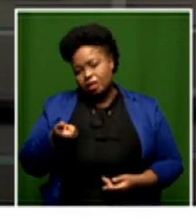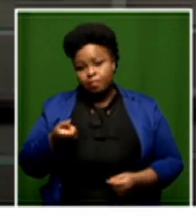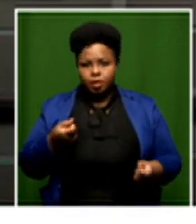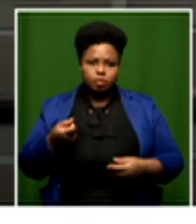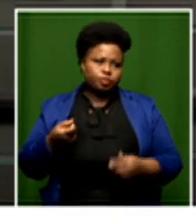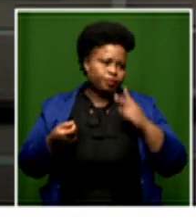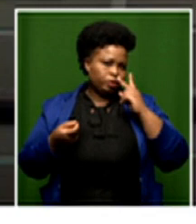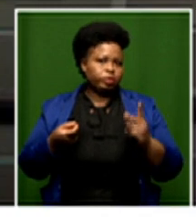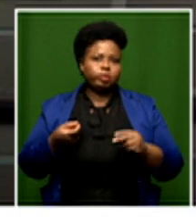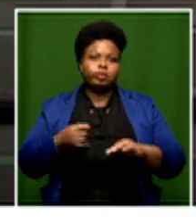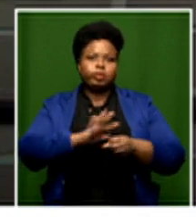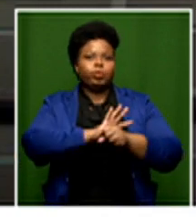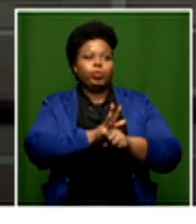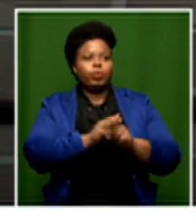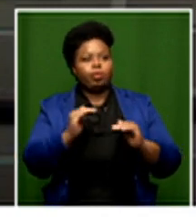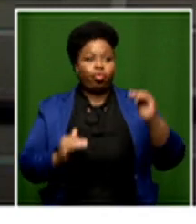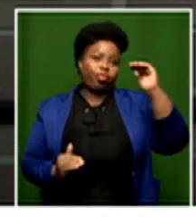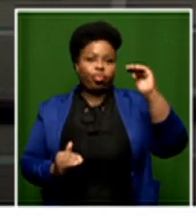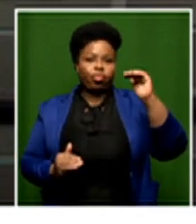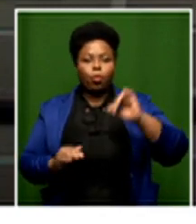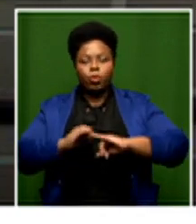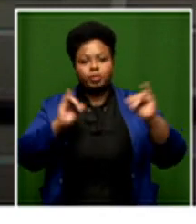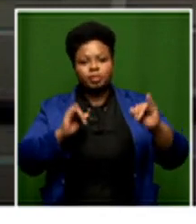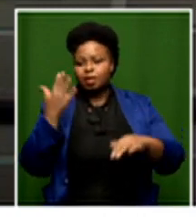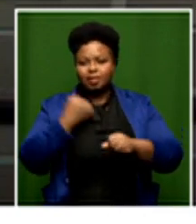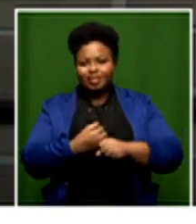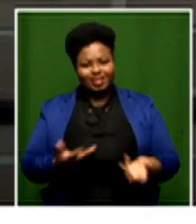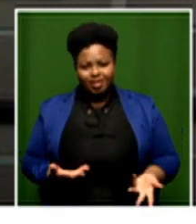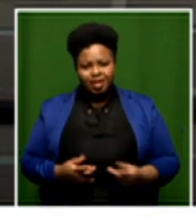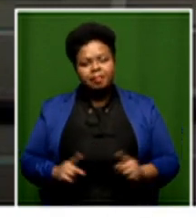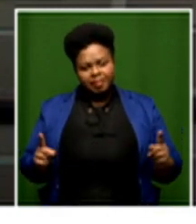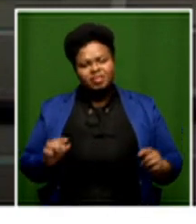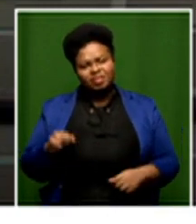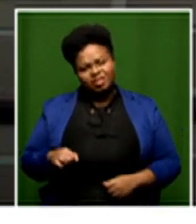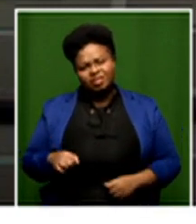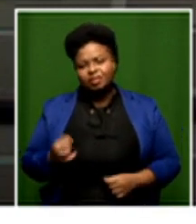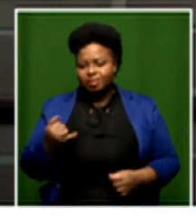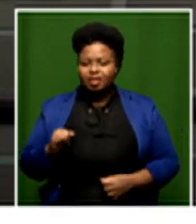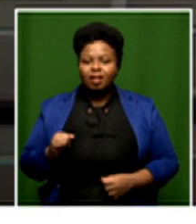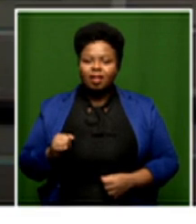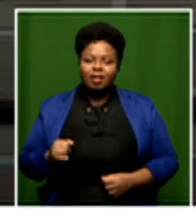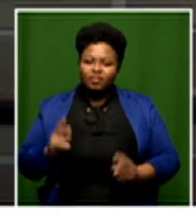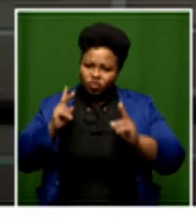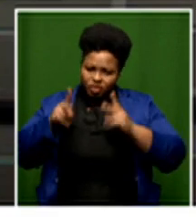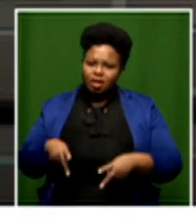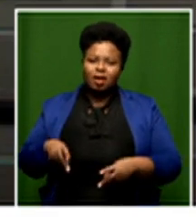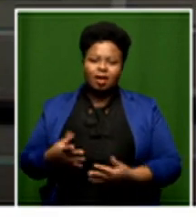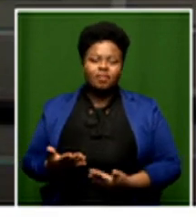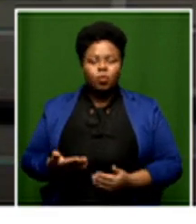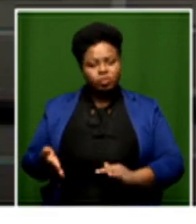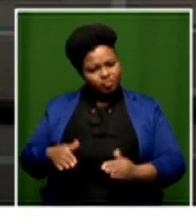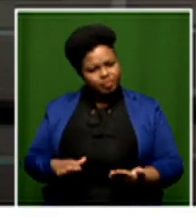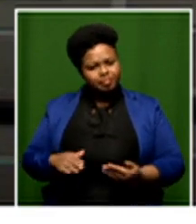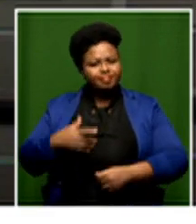we've seen in COVID-19 over the past year, but it's an appreciable number and a loss. Influenza